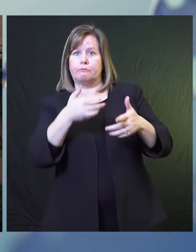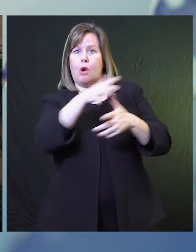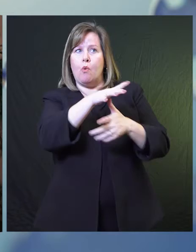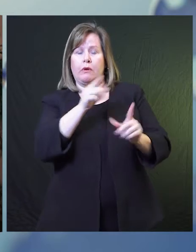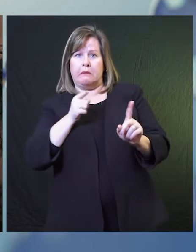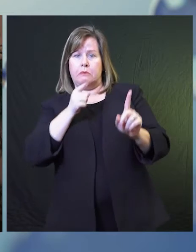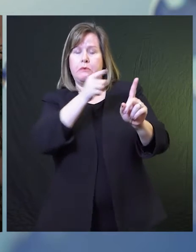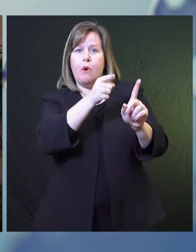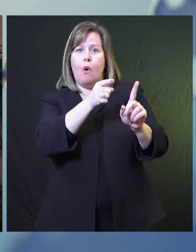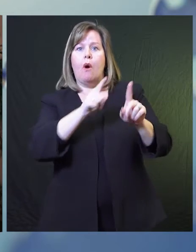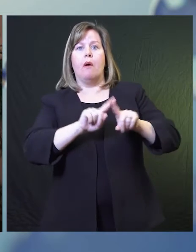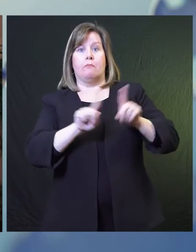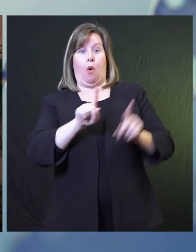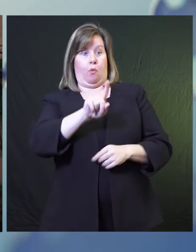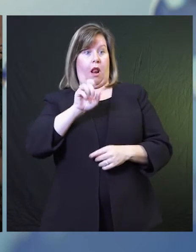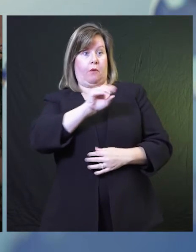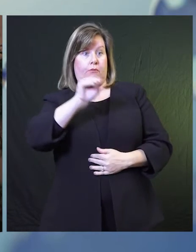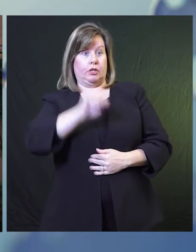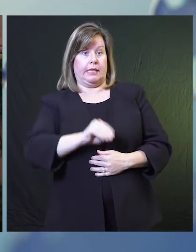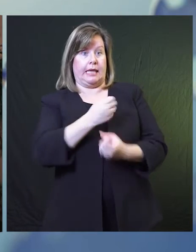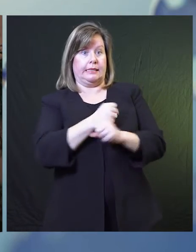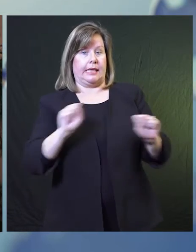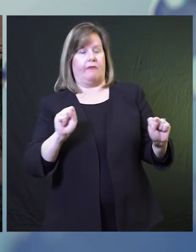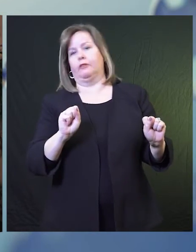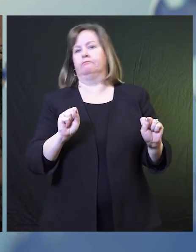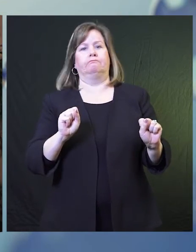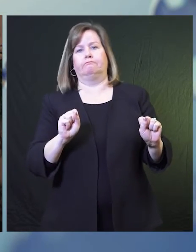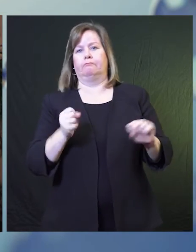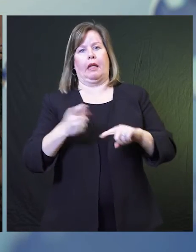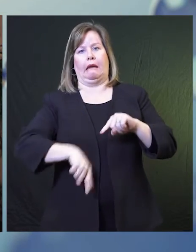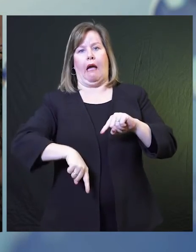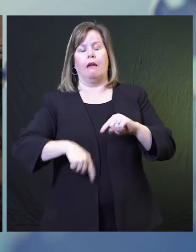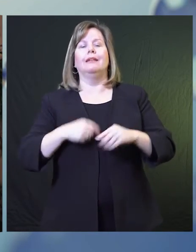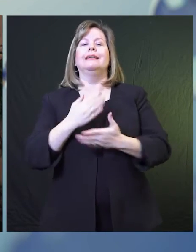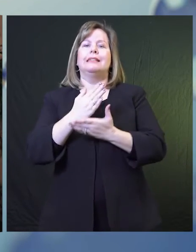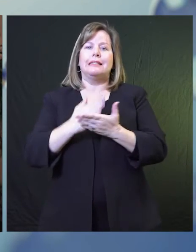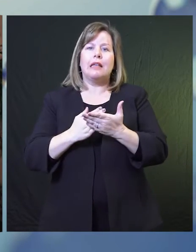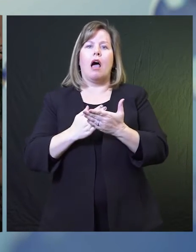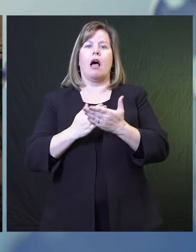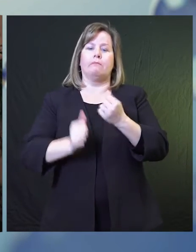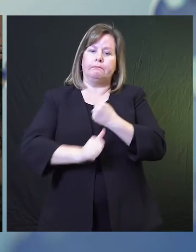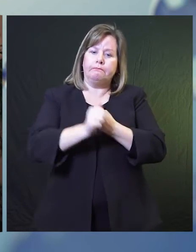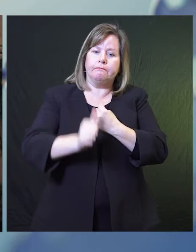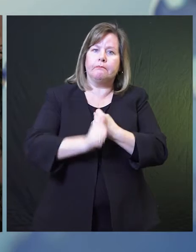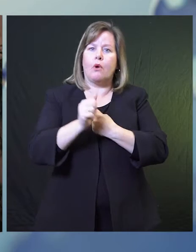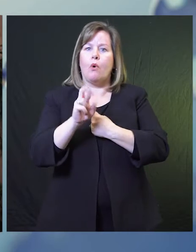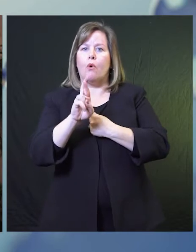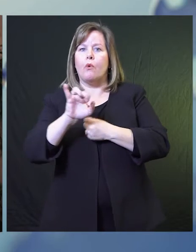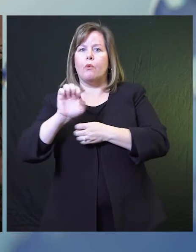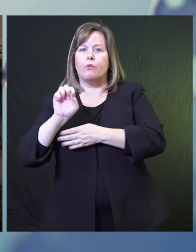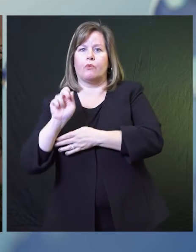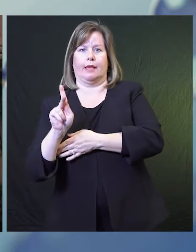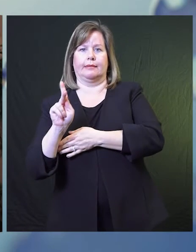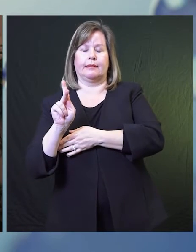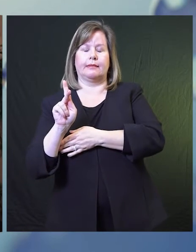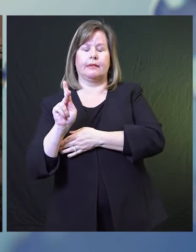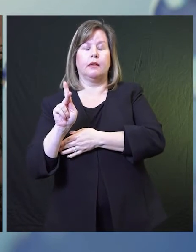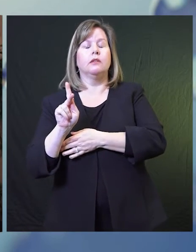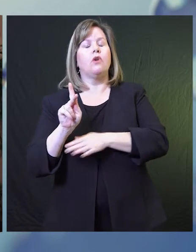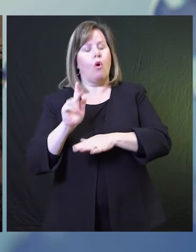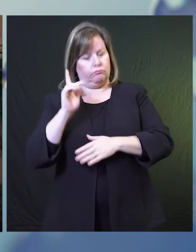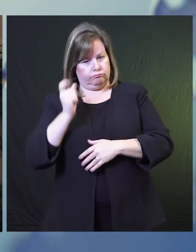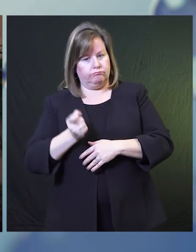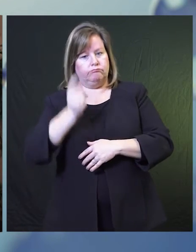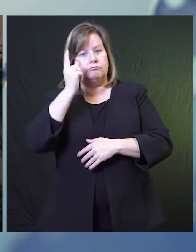the reality is that as long as the virus is here, there's going to be some risk. And so we all have to accept and recognize